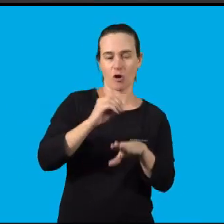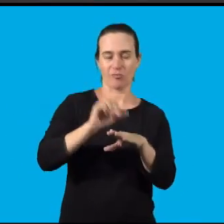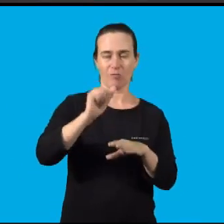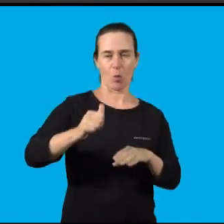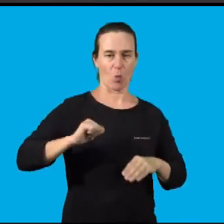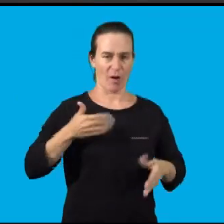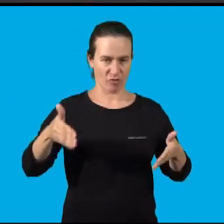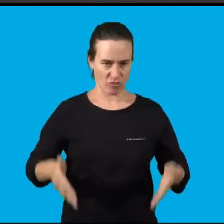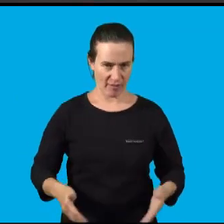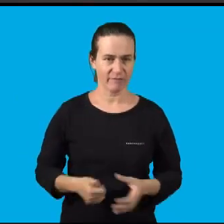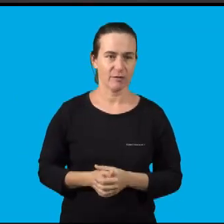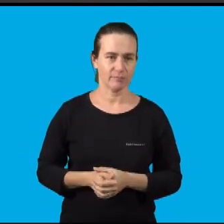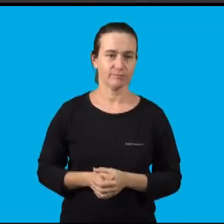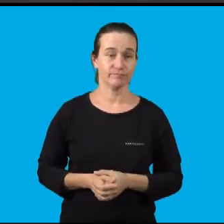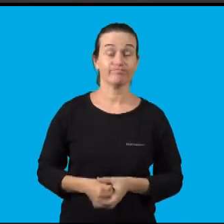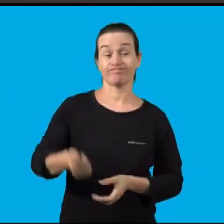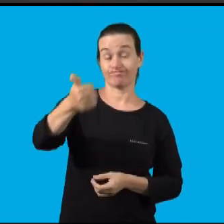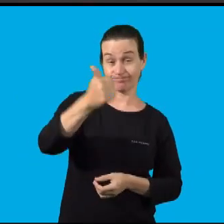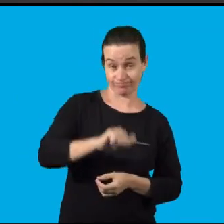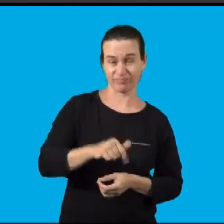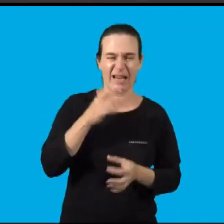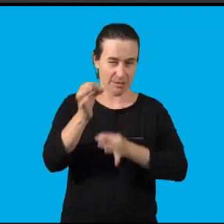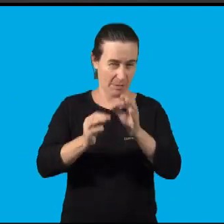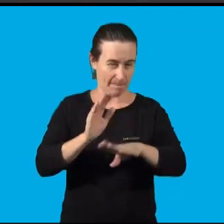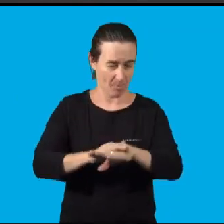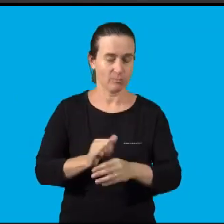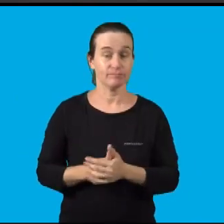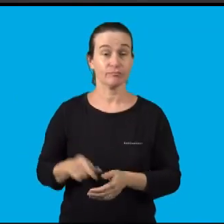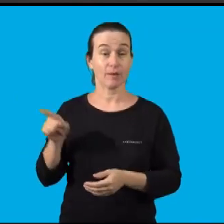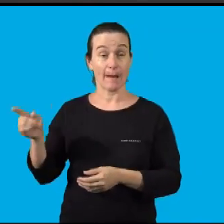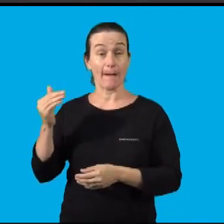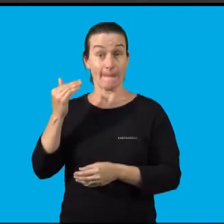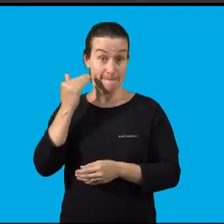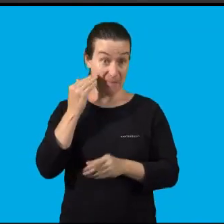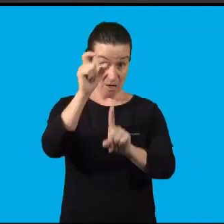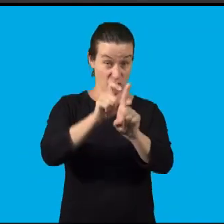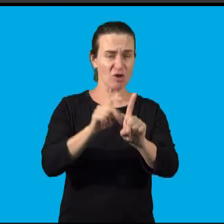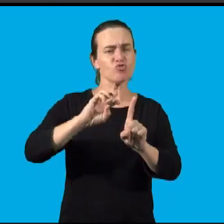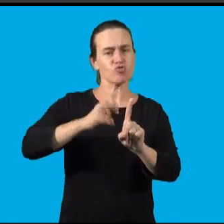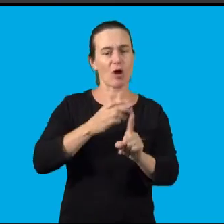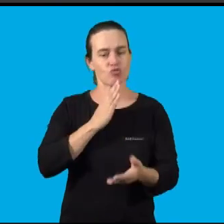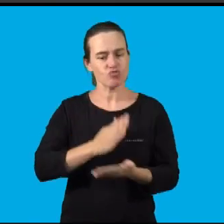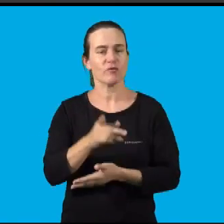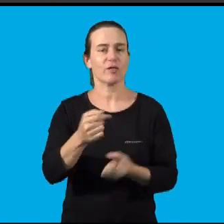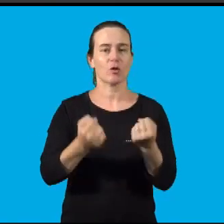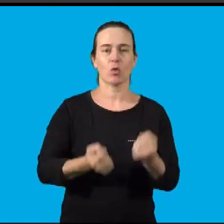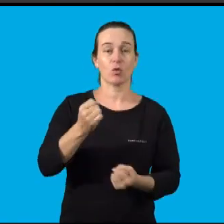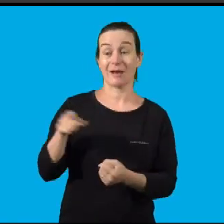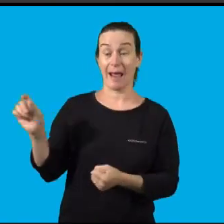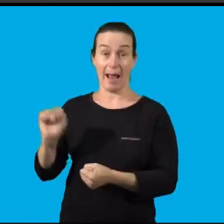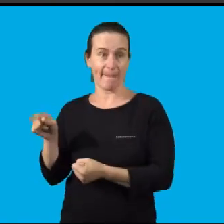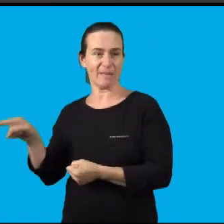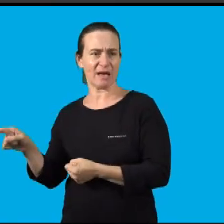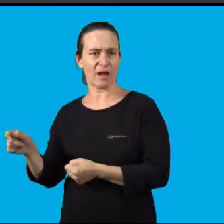his wife's grave. When, explanation, Mary attempts to be truthful in court, Abigail and the girls pretend that